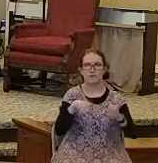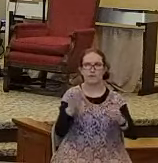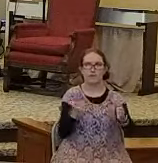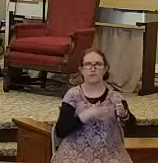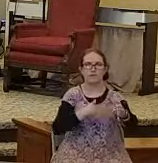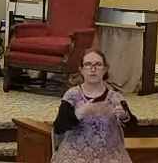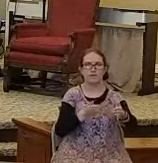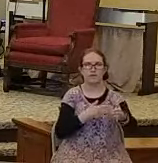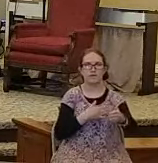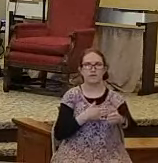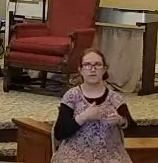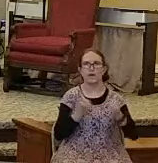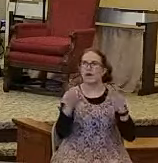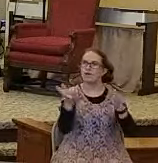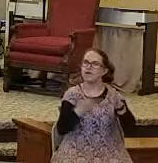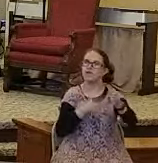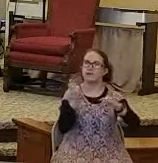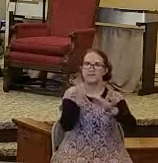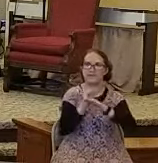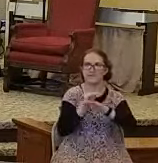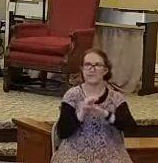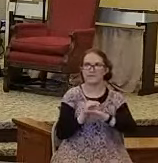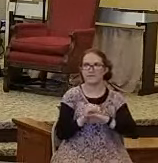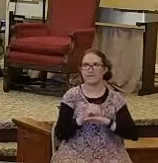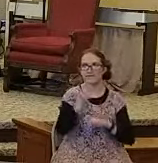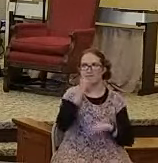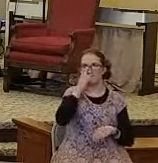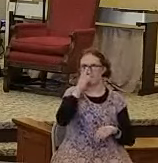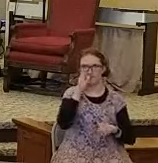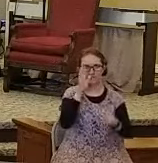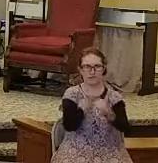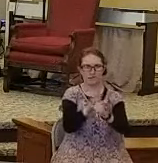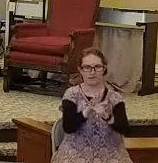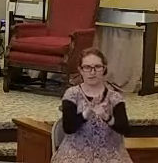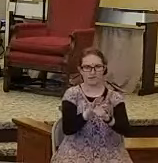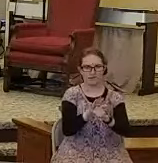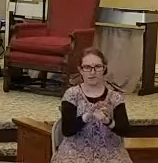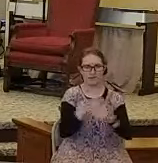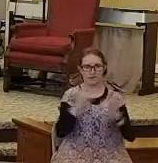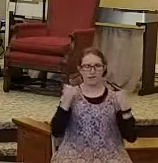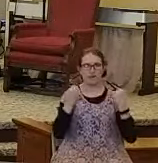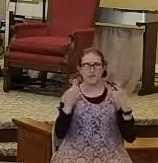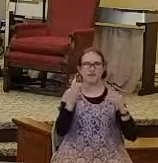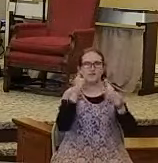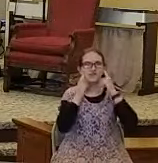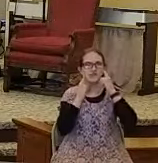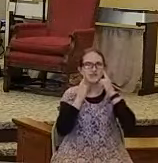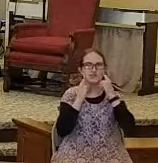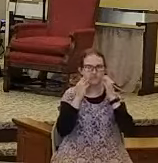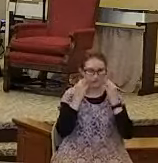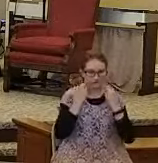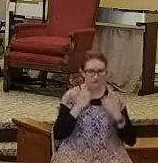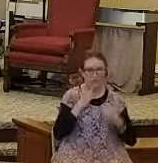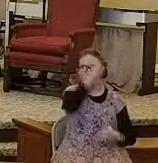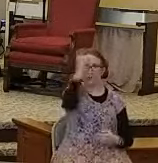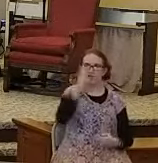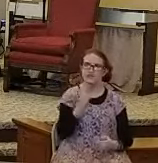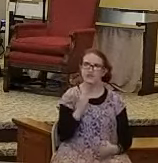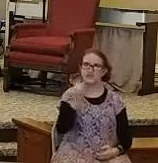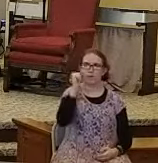song. Amen. I got a lot of songs tonight. Amen. This is fitting. Amen. I've had many tears and sorrows. I've